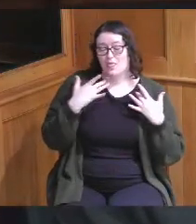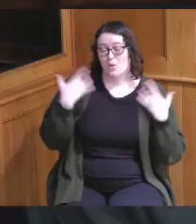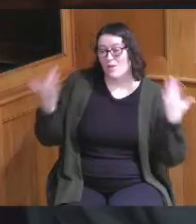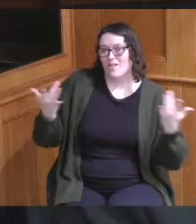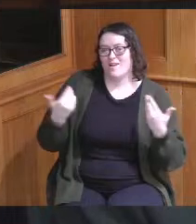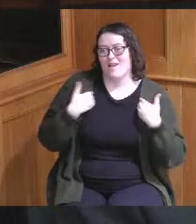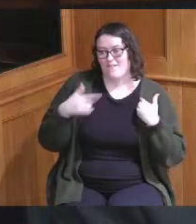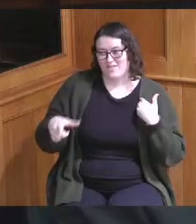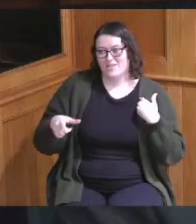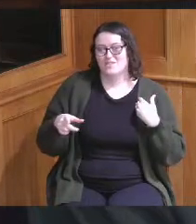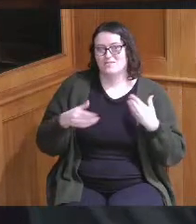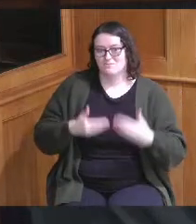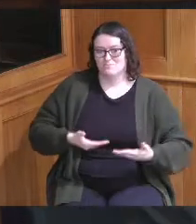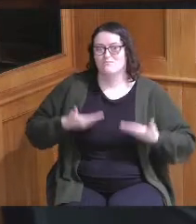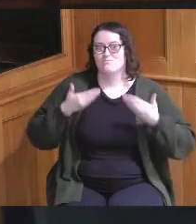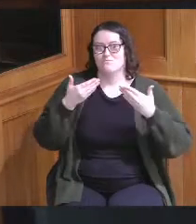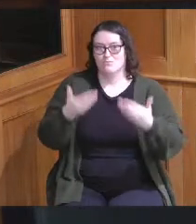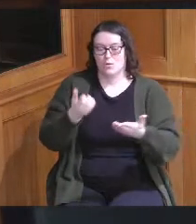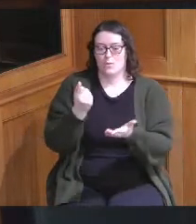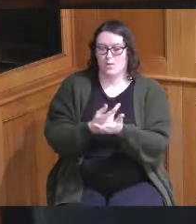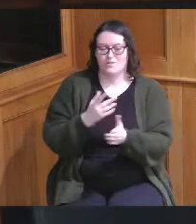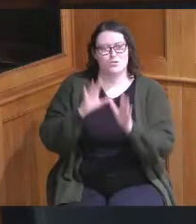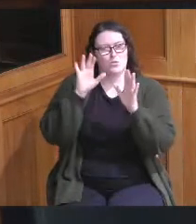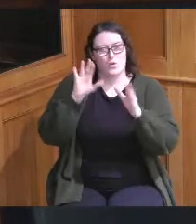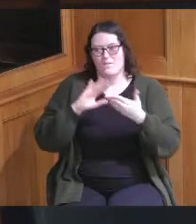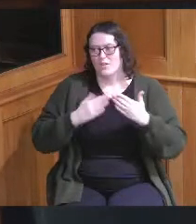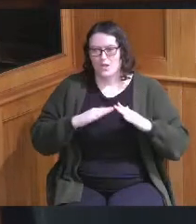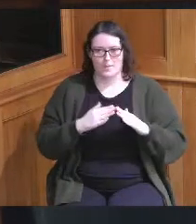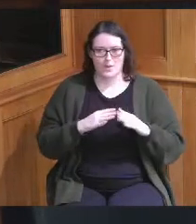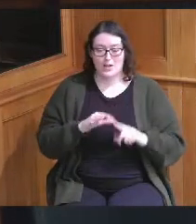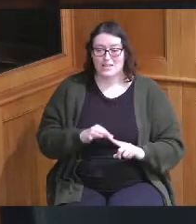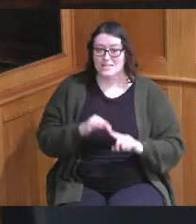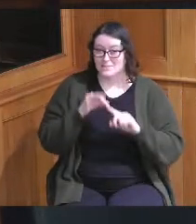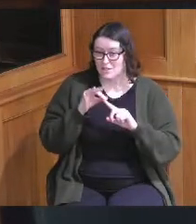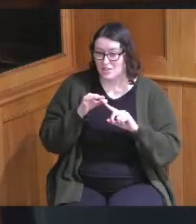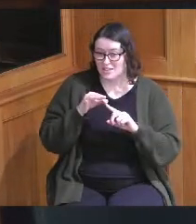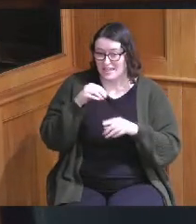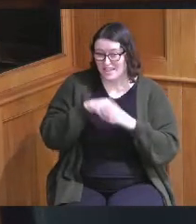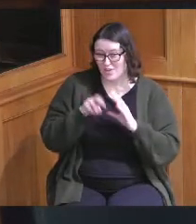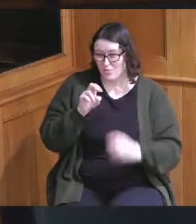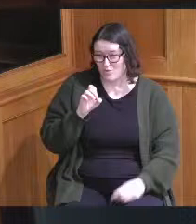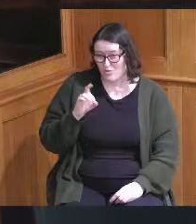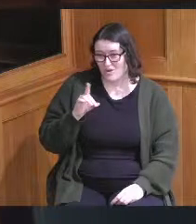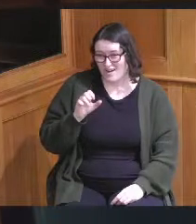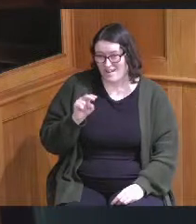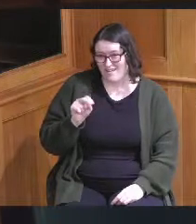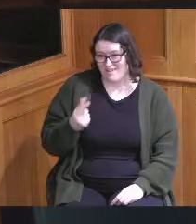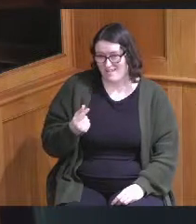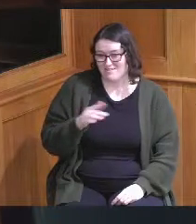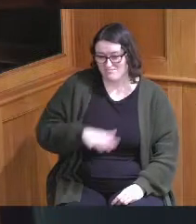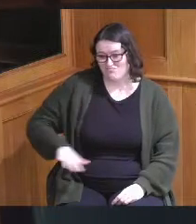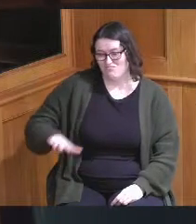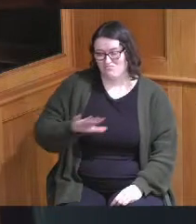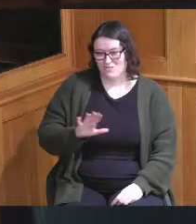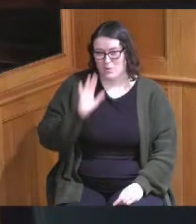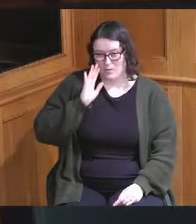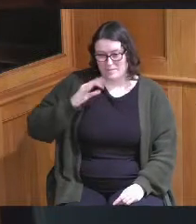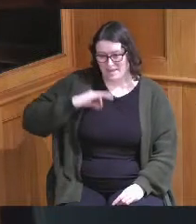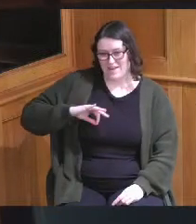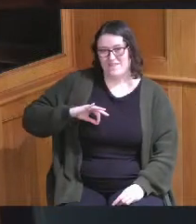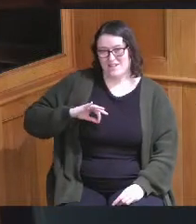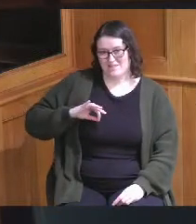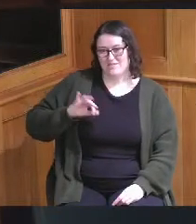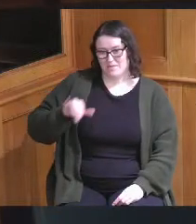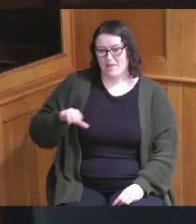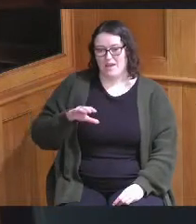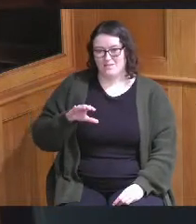the agenda and have this move forward. It's great for the community, especially as it's in Reading, the community of Reading, that will see the benefit of this by way of